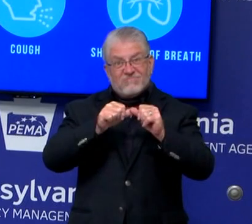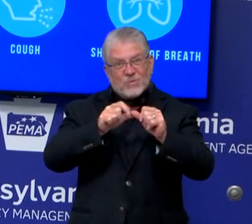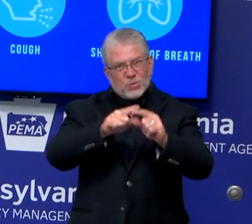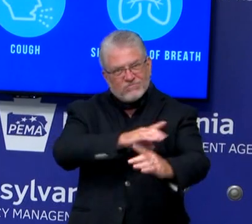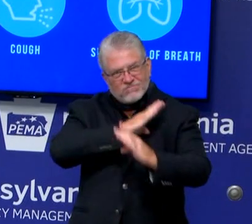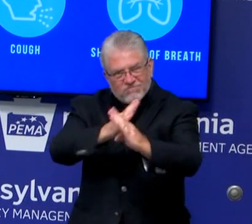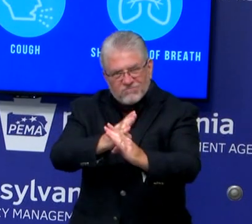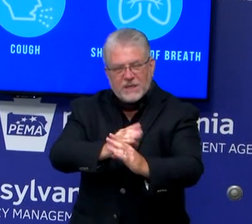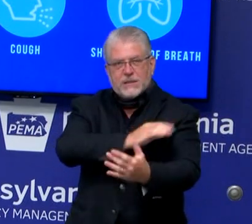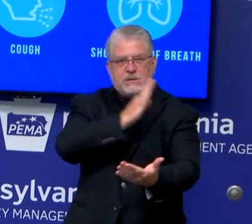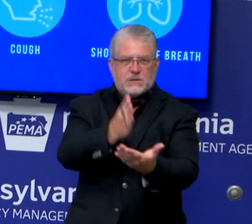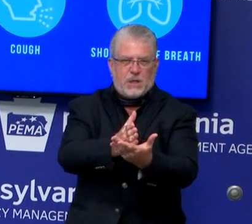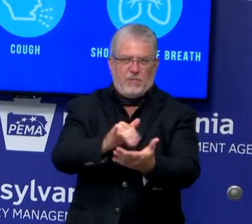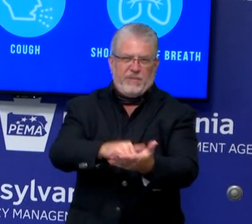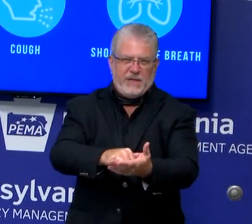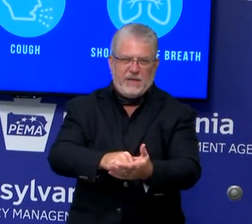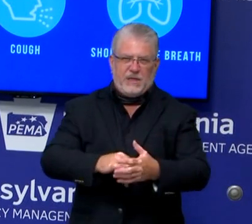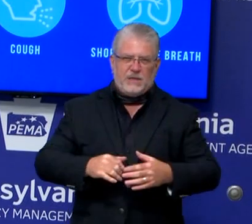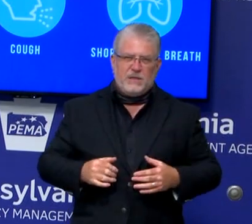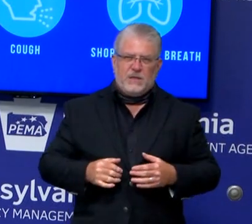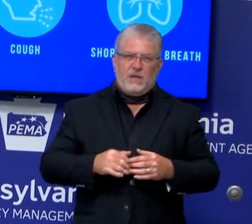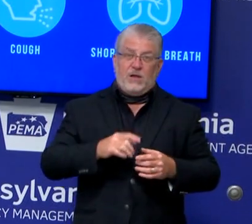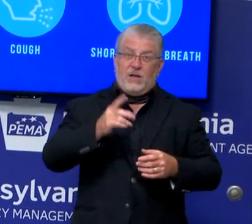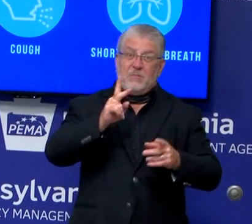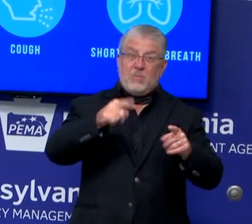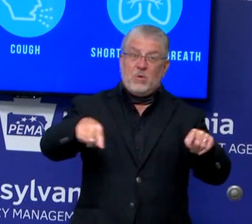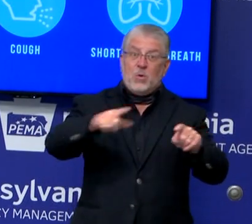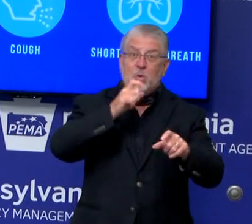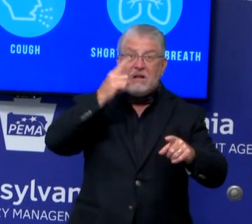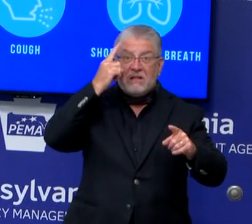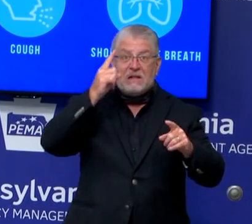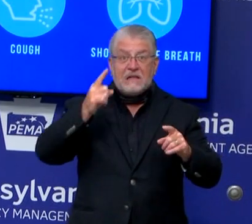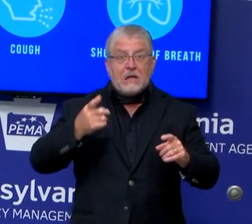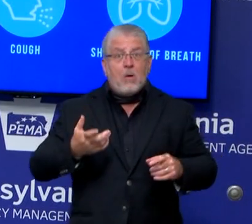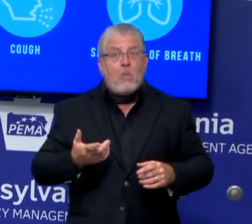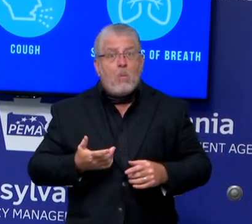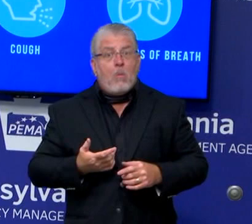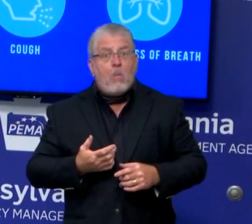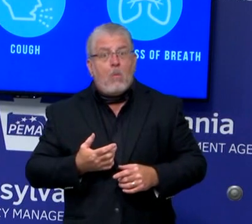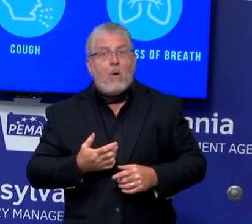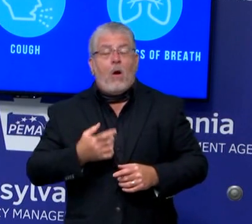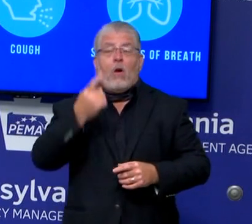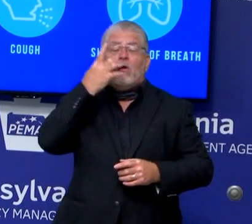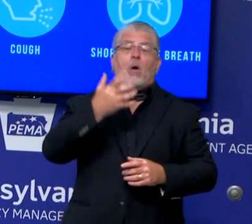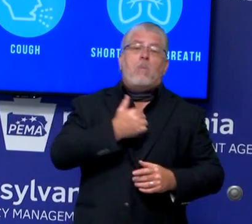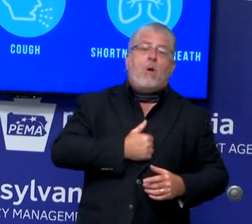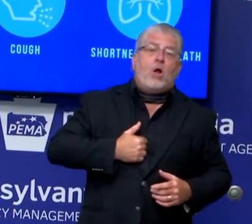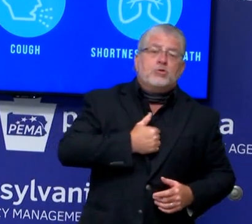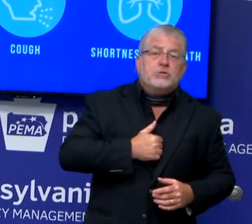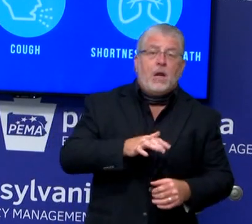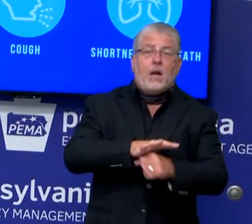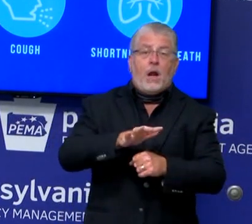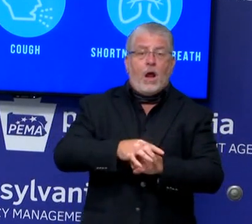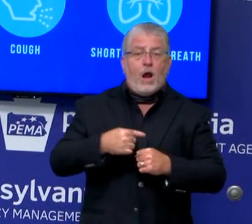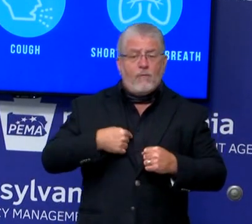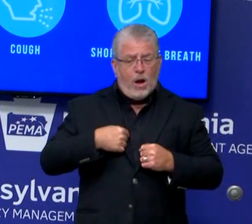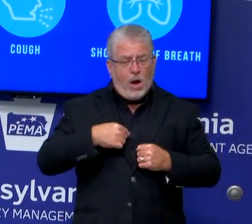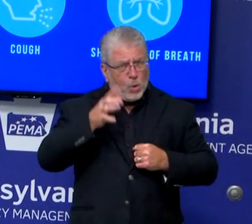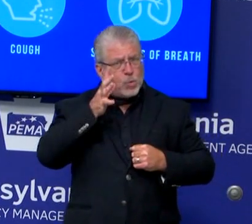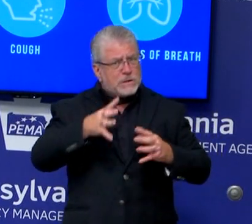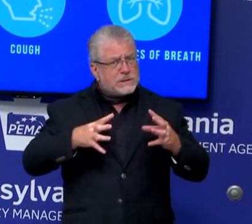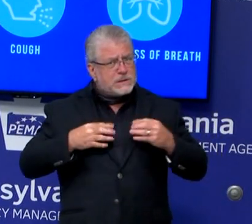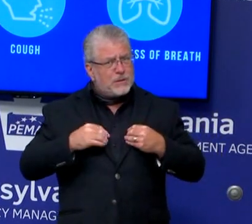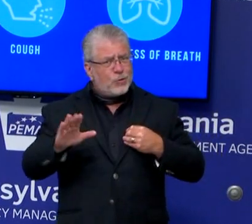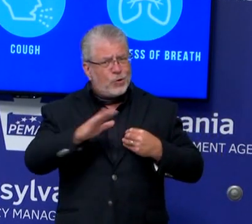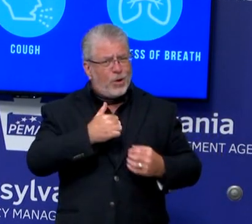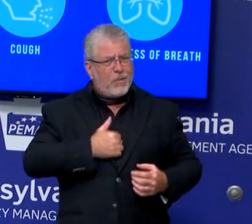the perpetrators of these actions, if your apologies are sincere, then I accept your apologies.